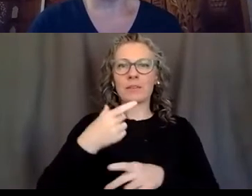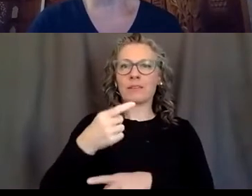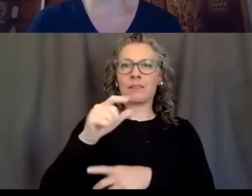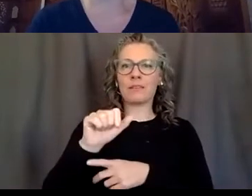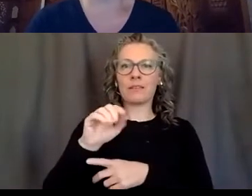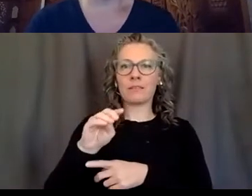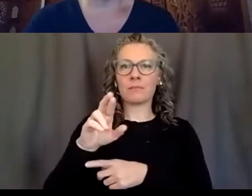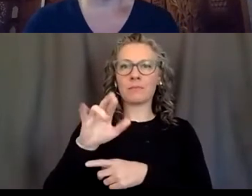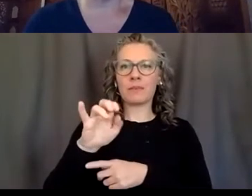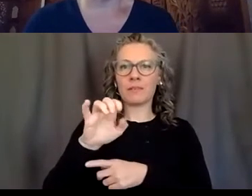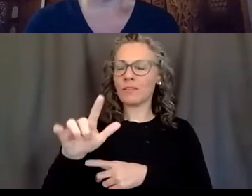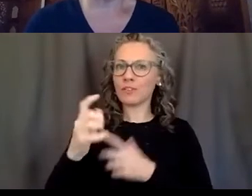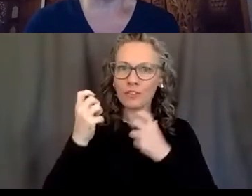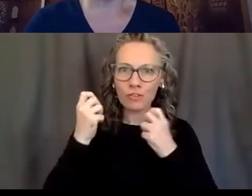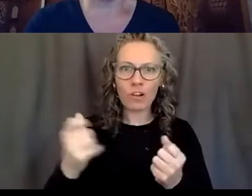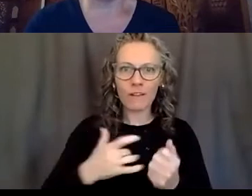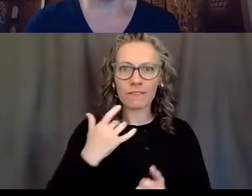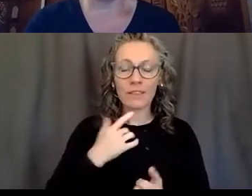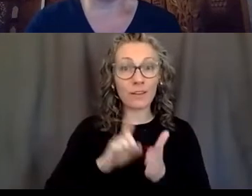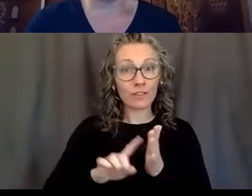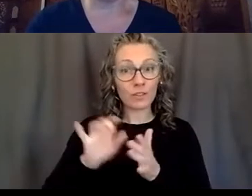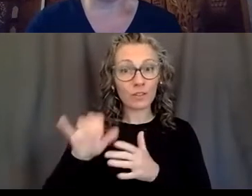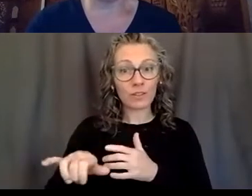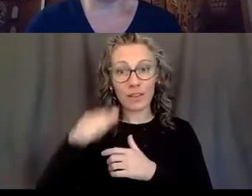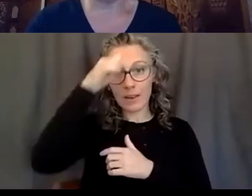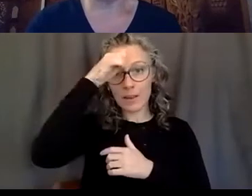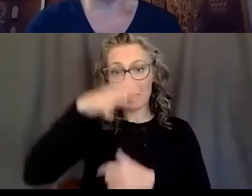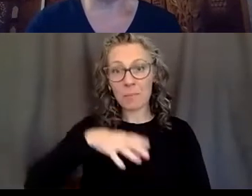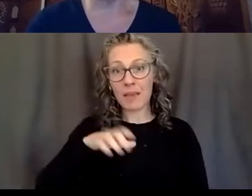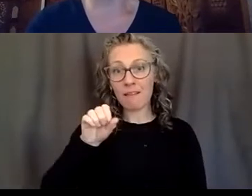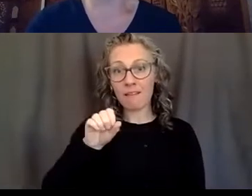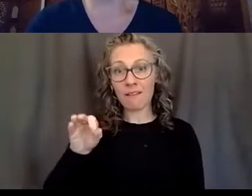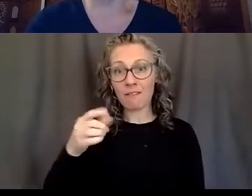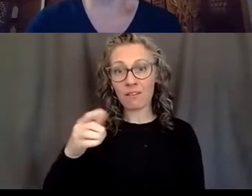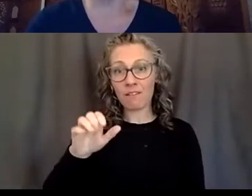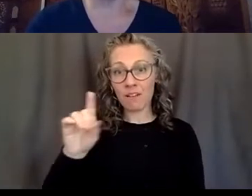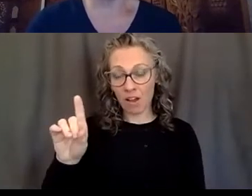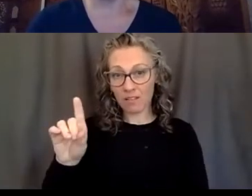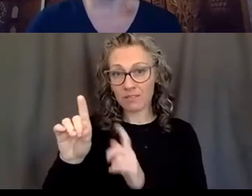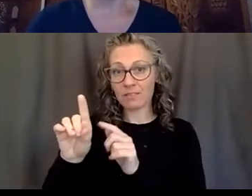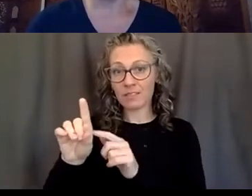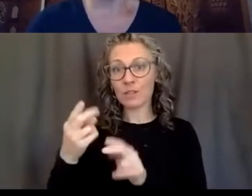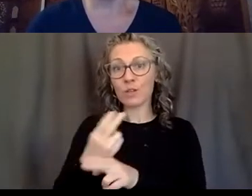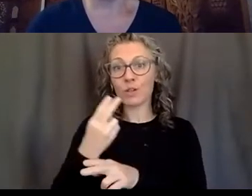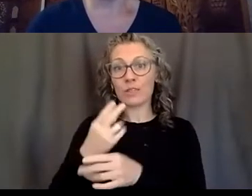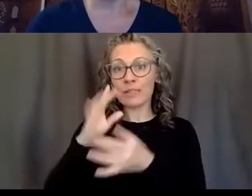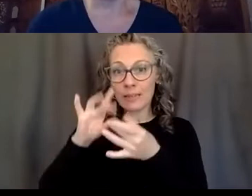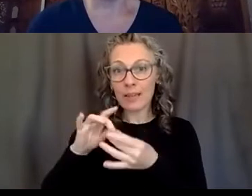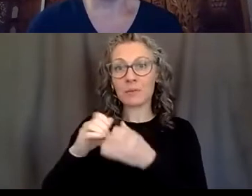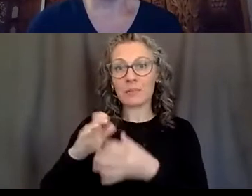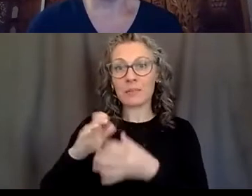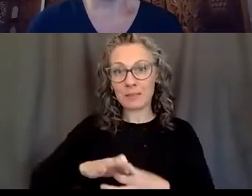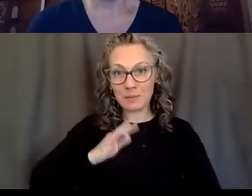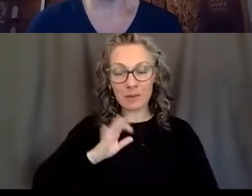So strong. And then I looked it up as man of God, using it to connect with your spirituality.